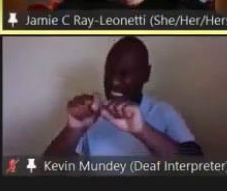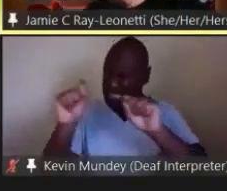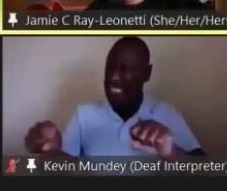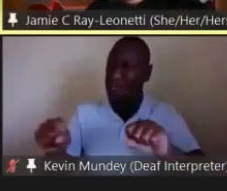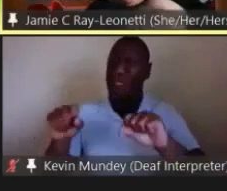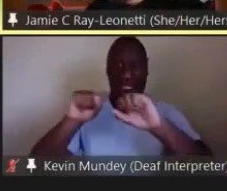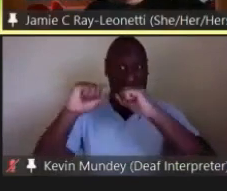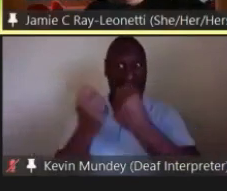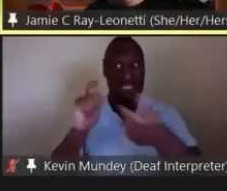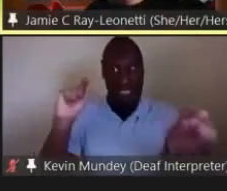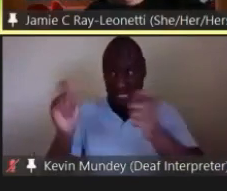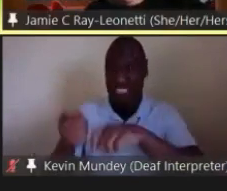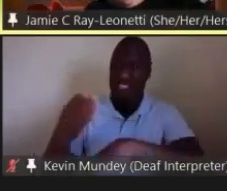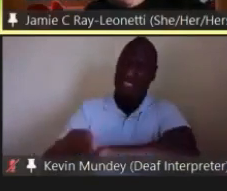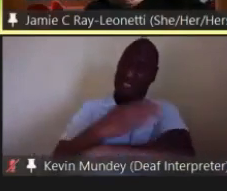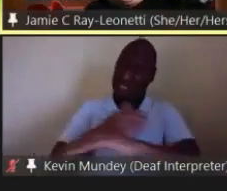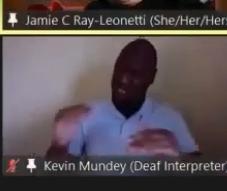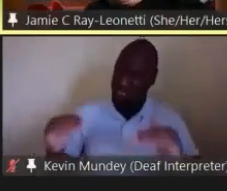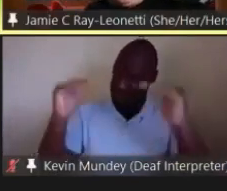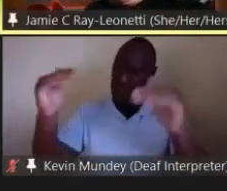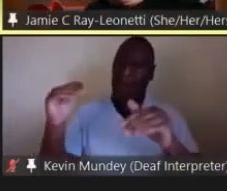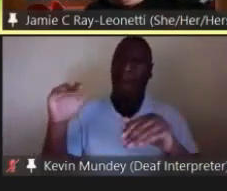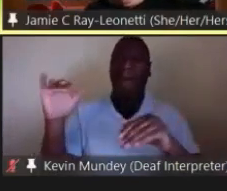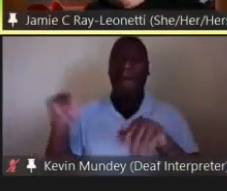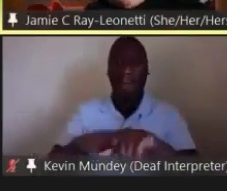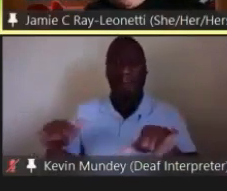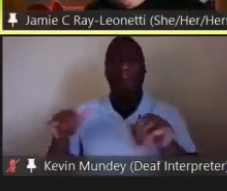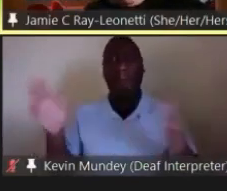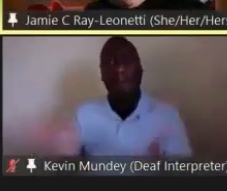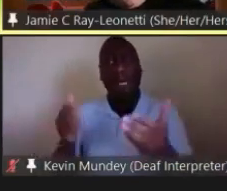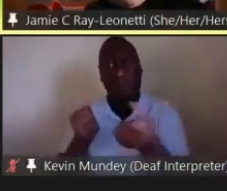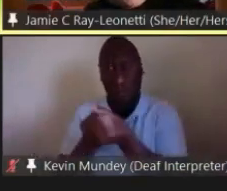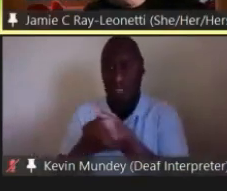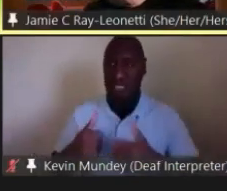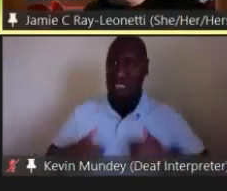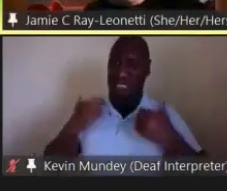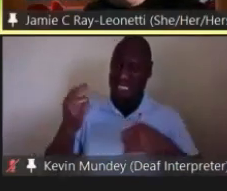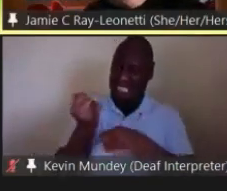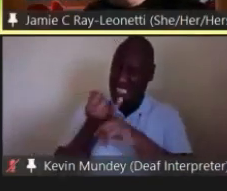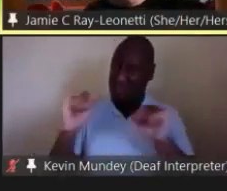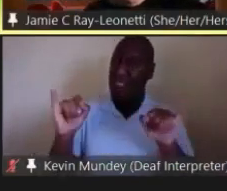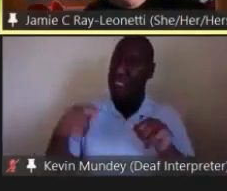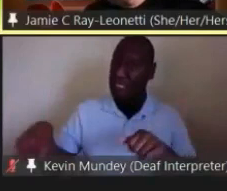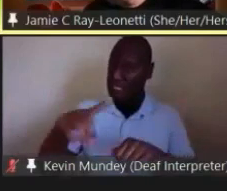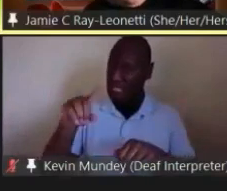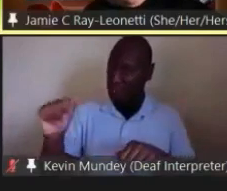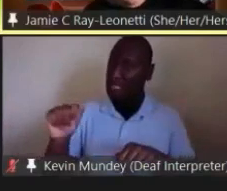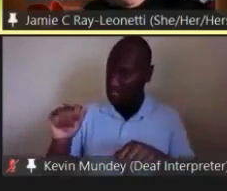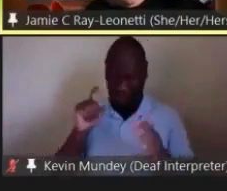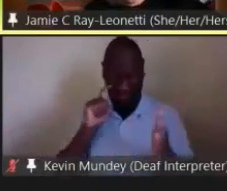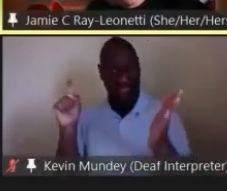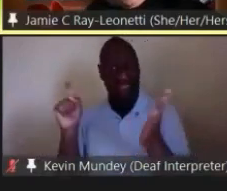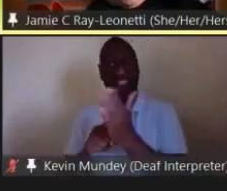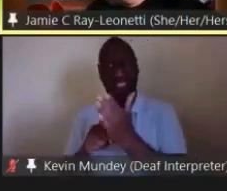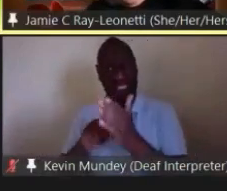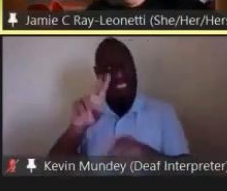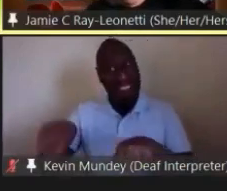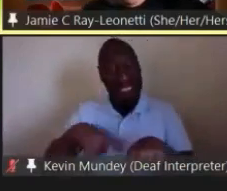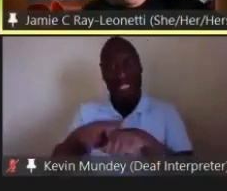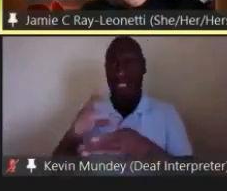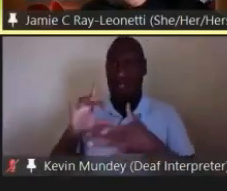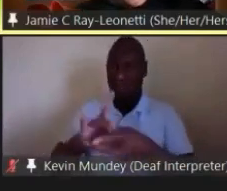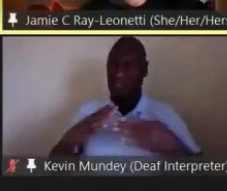and to promote self-determined lives so that disability is recognized as a natural part of the human